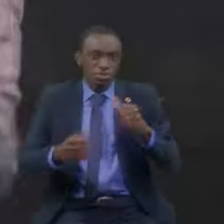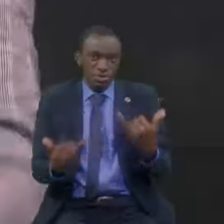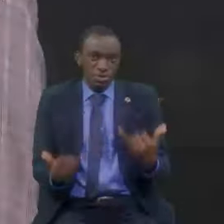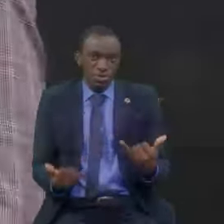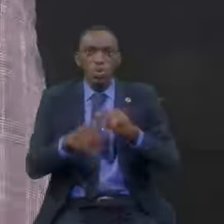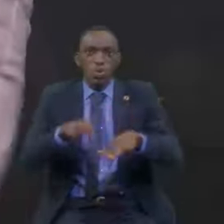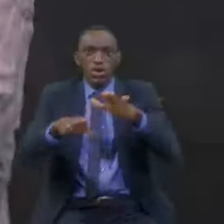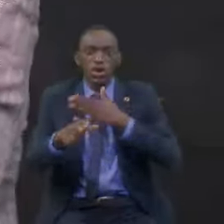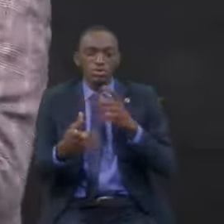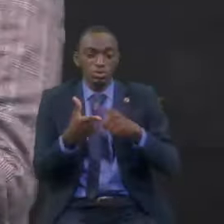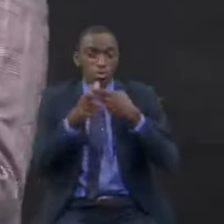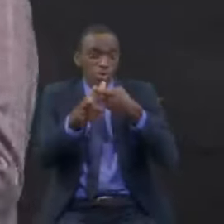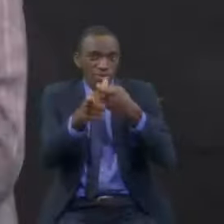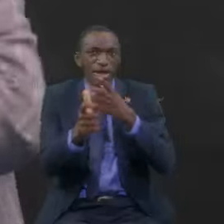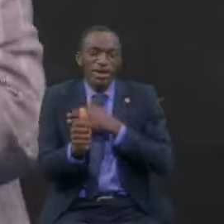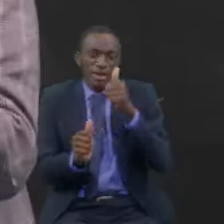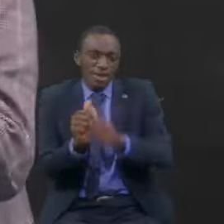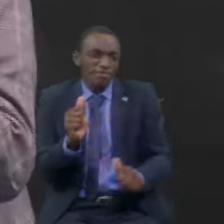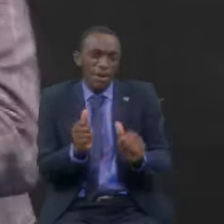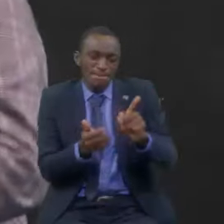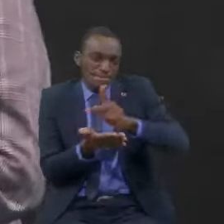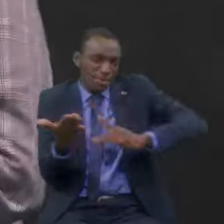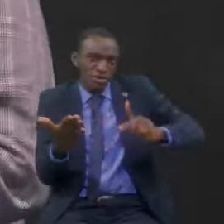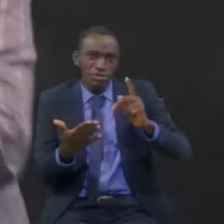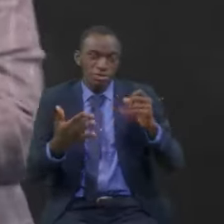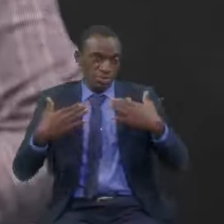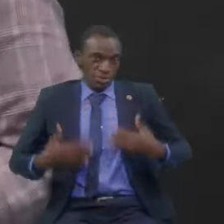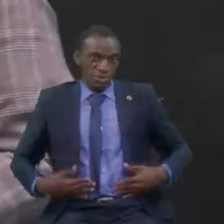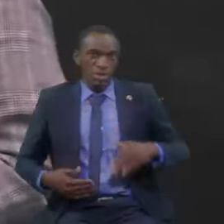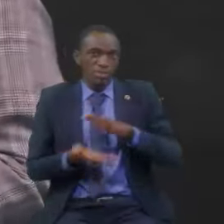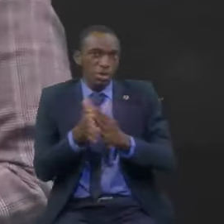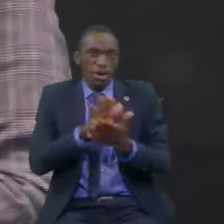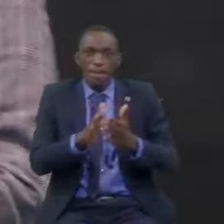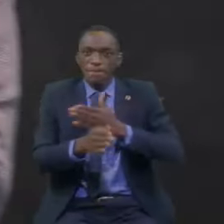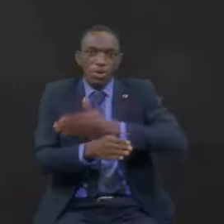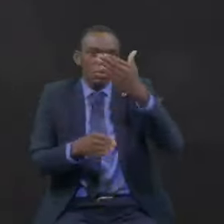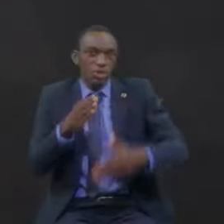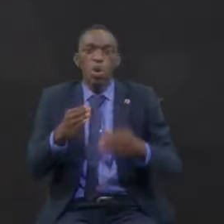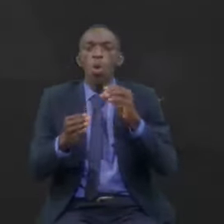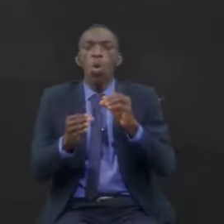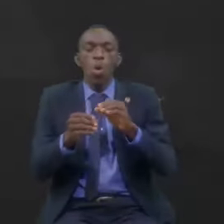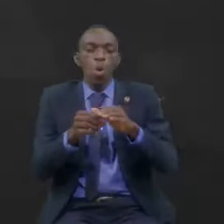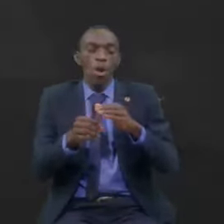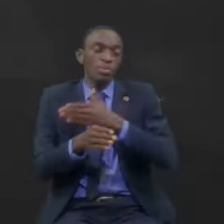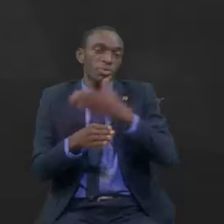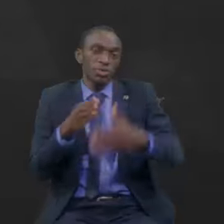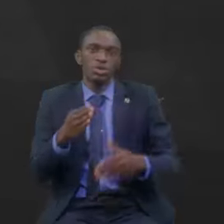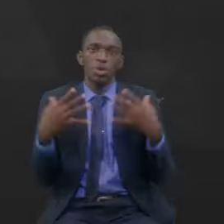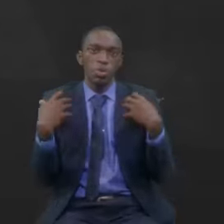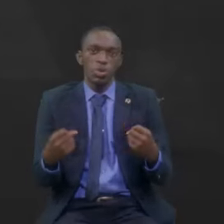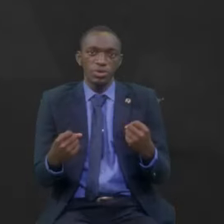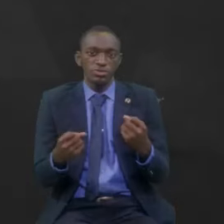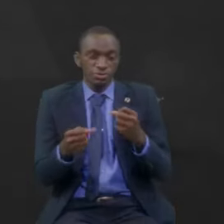every part became completely whole. Look at verse 10. It says, be